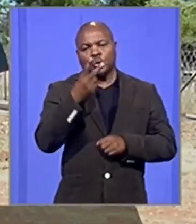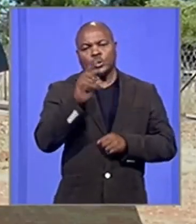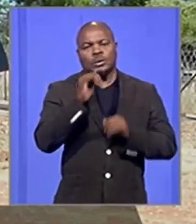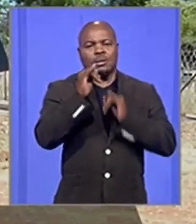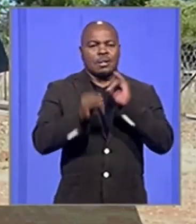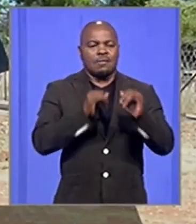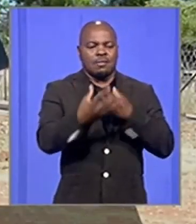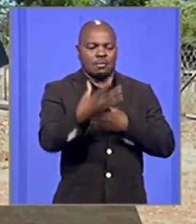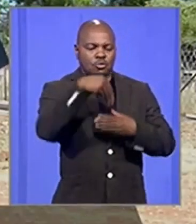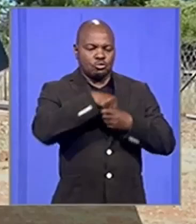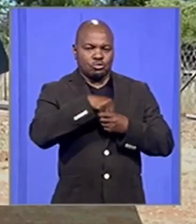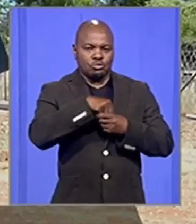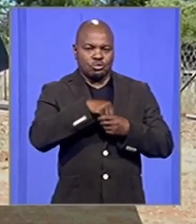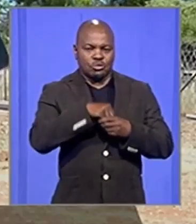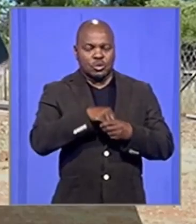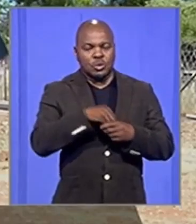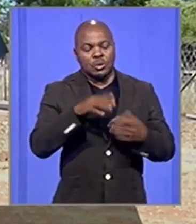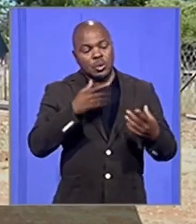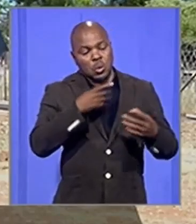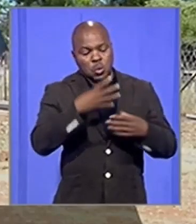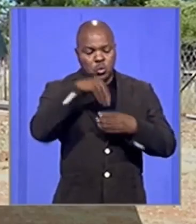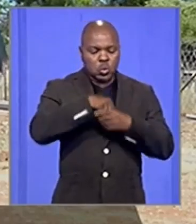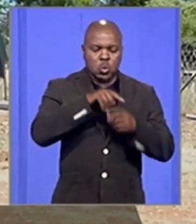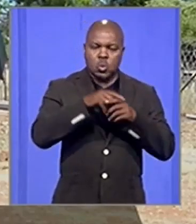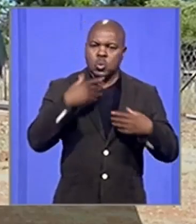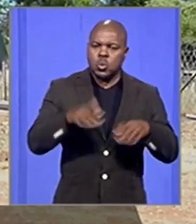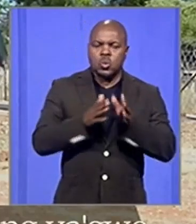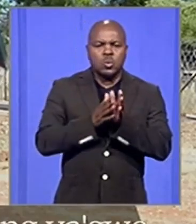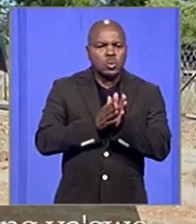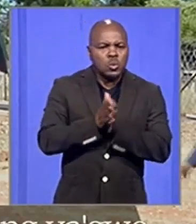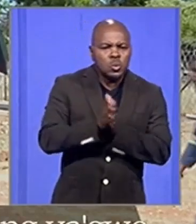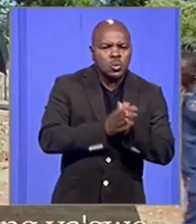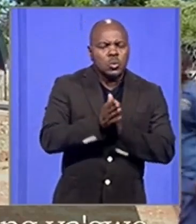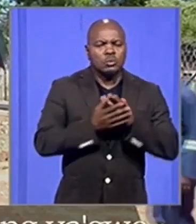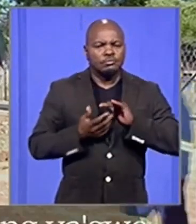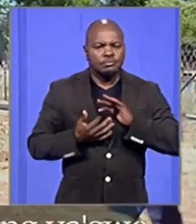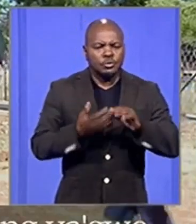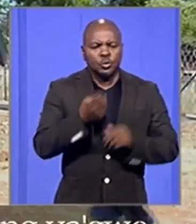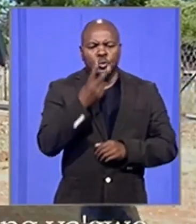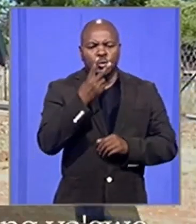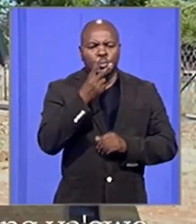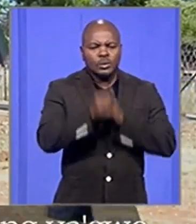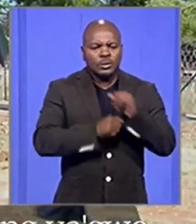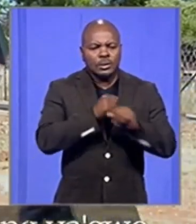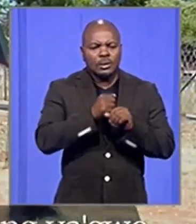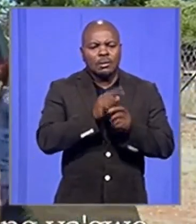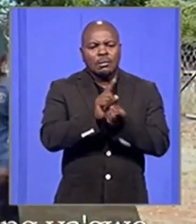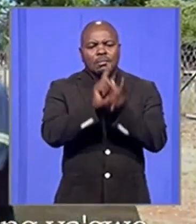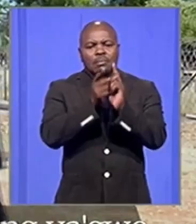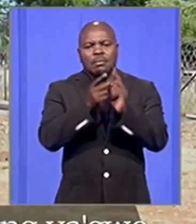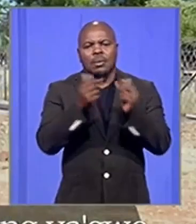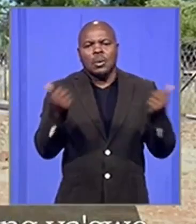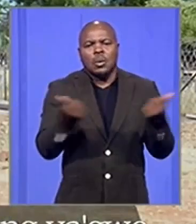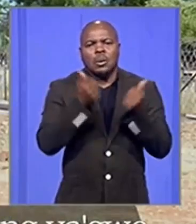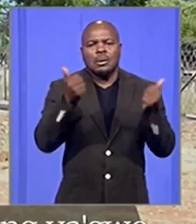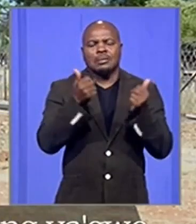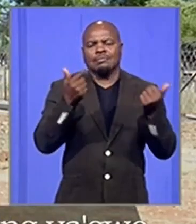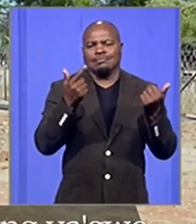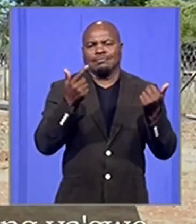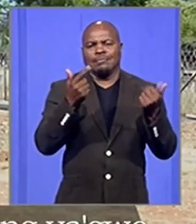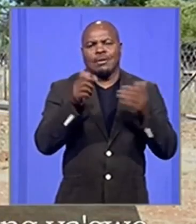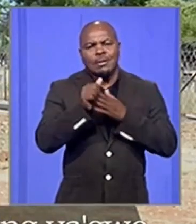then after joining you can see how determined he was. Immediately after 2 years then he was a leader already and now it was just